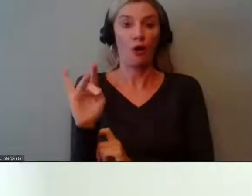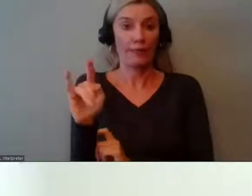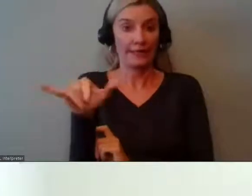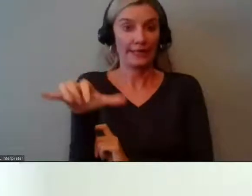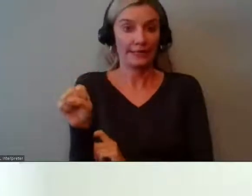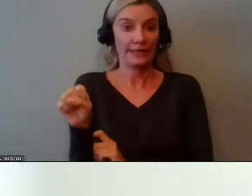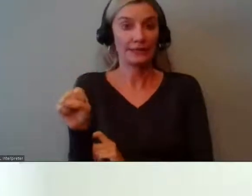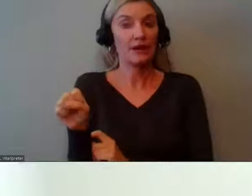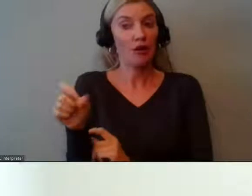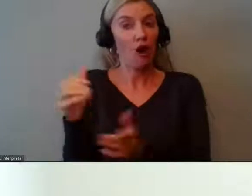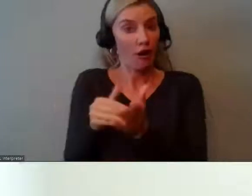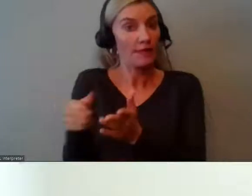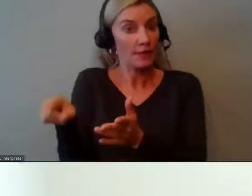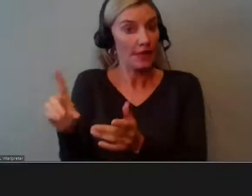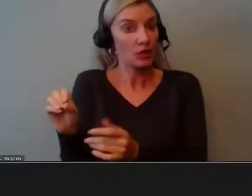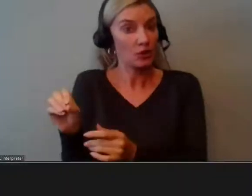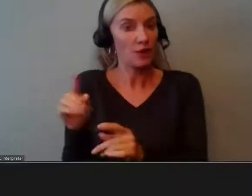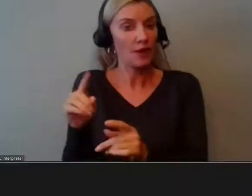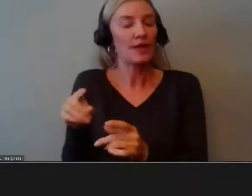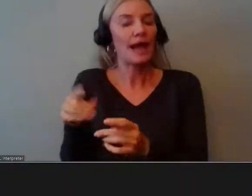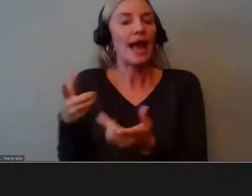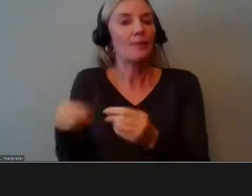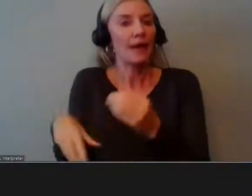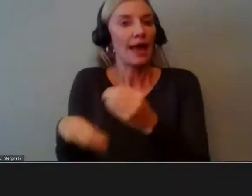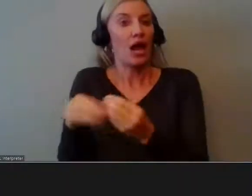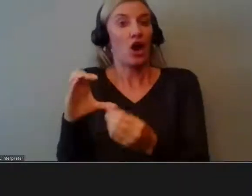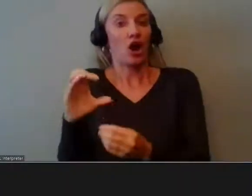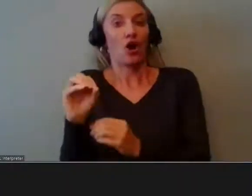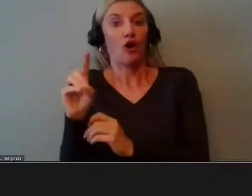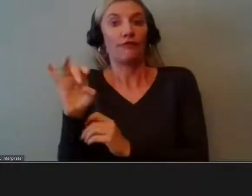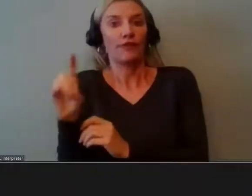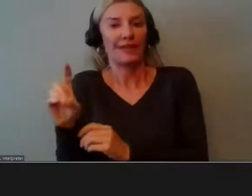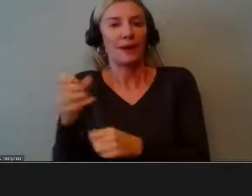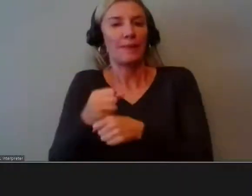Sure. Okay, thank you. Okay.